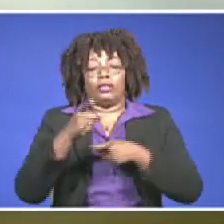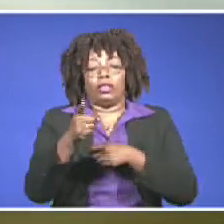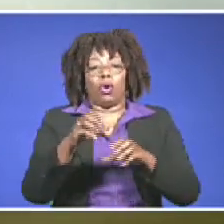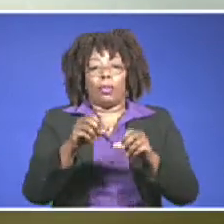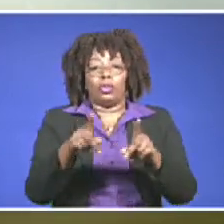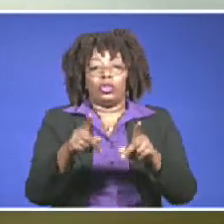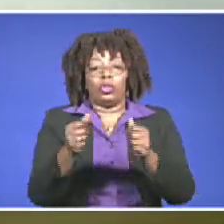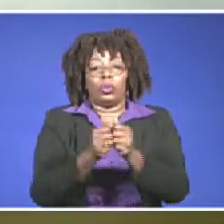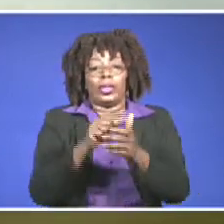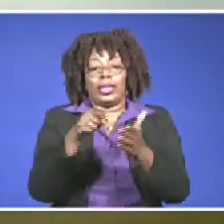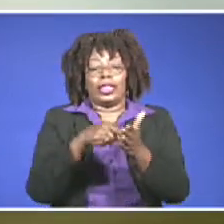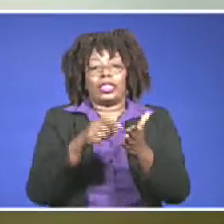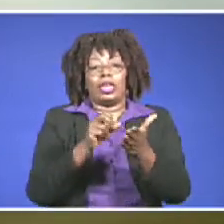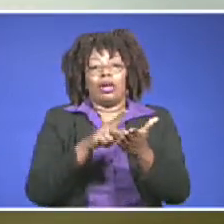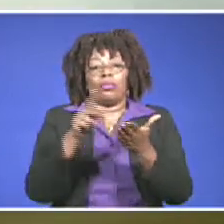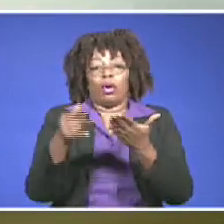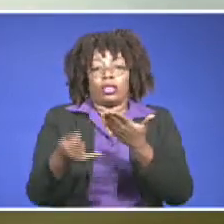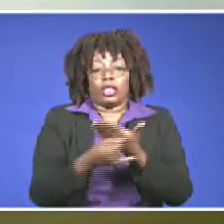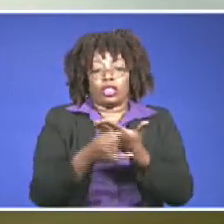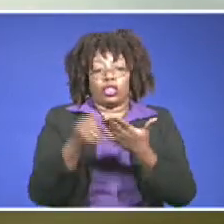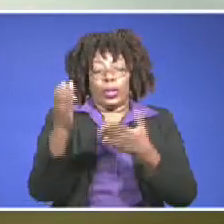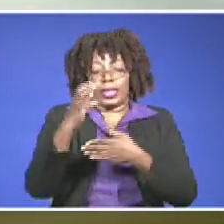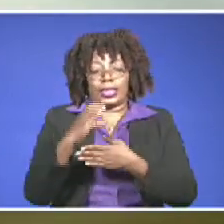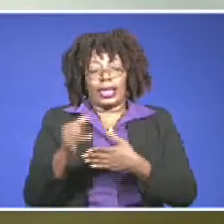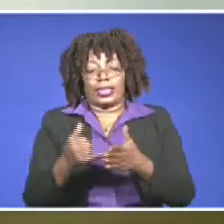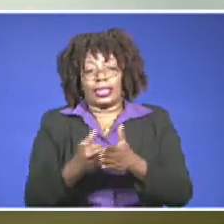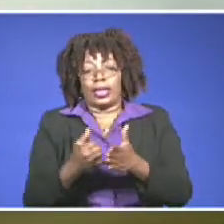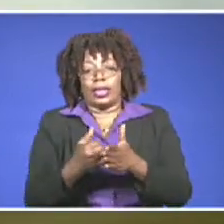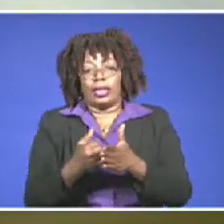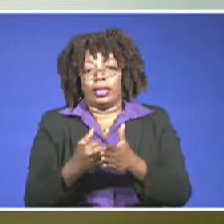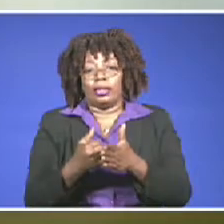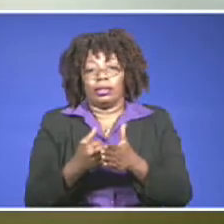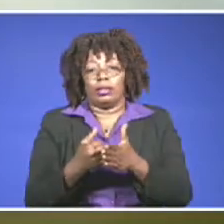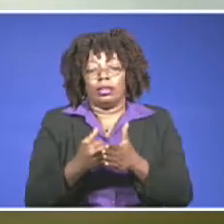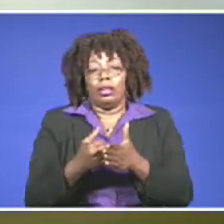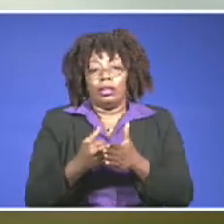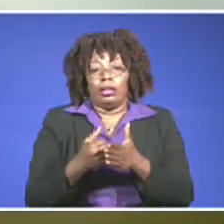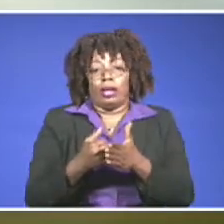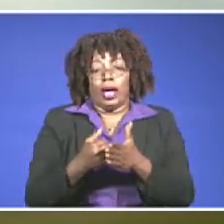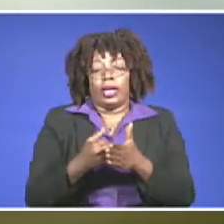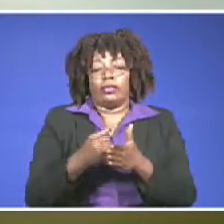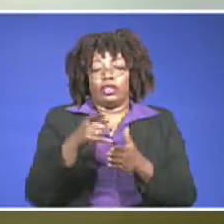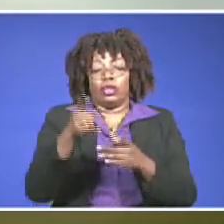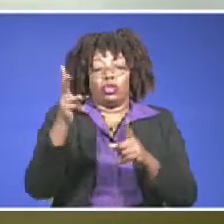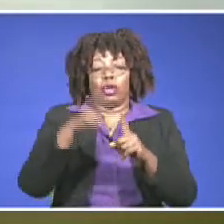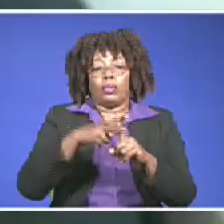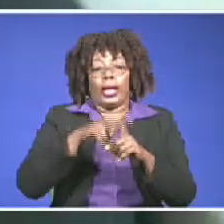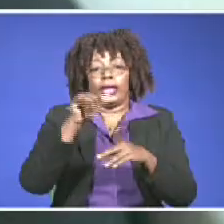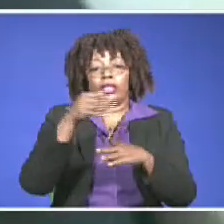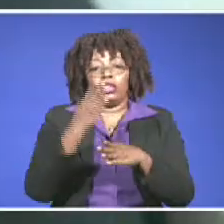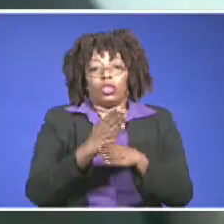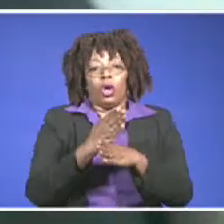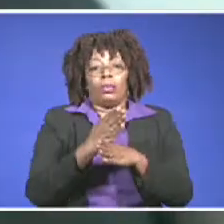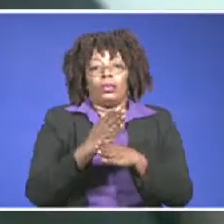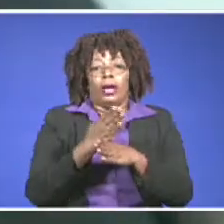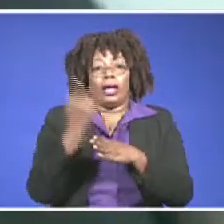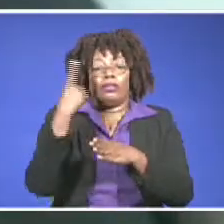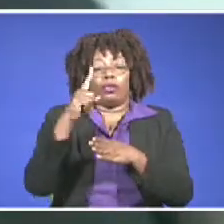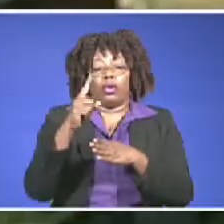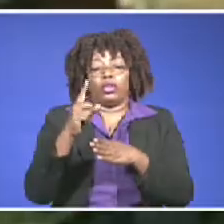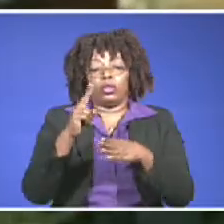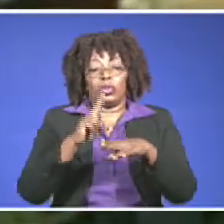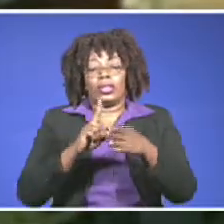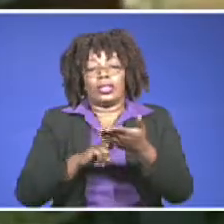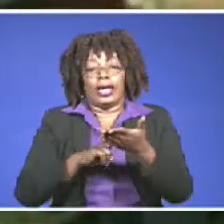this project to assess it based on information and facts, and to be the first to apply for the jobs, to sign up to the training. Those in attendance were